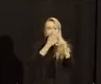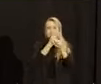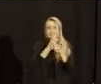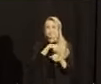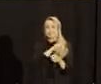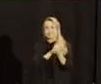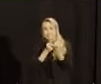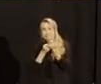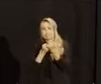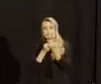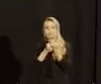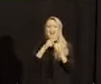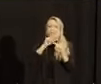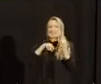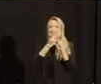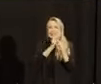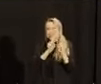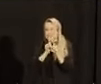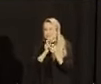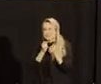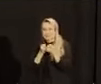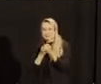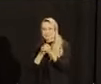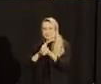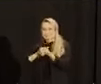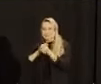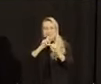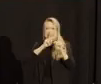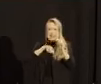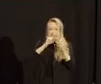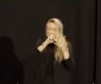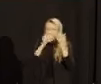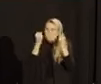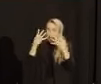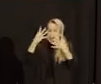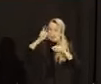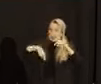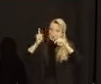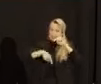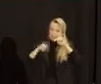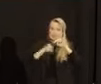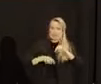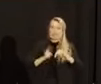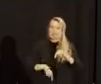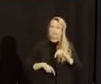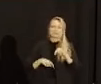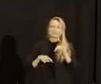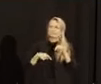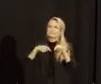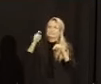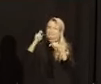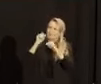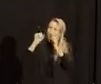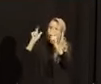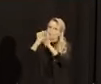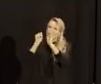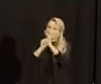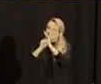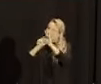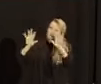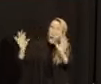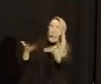services. Every state needs to have a robust Medicaid buy-in program, right? Yes.